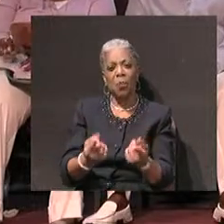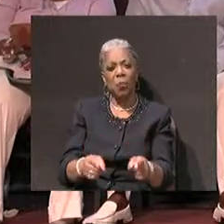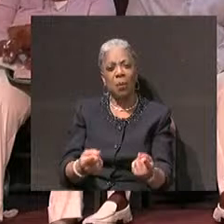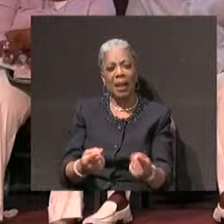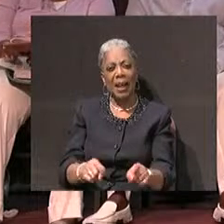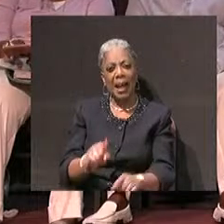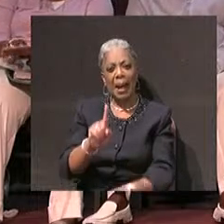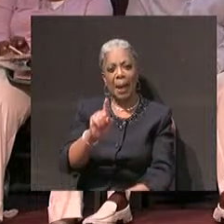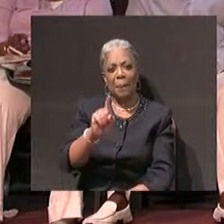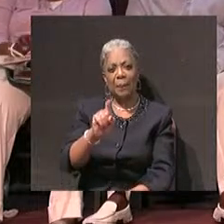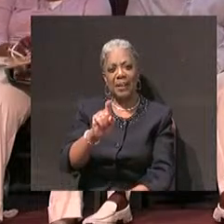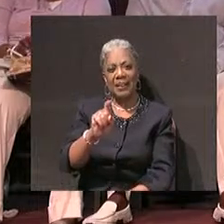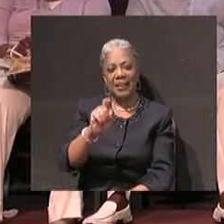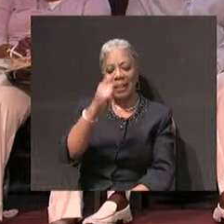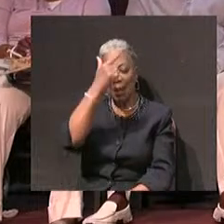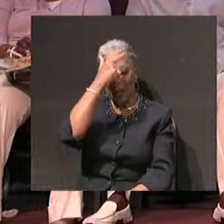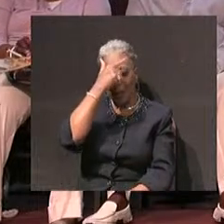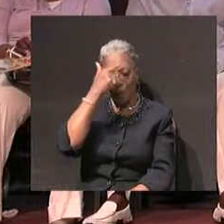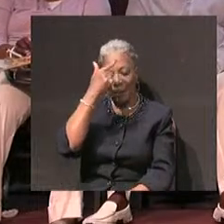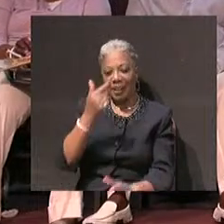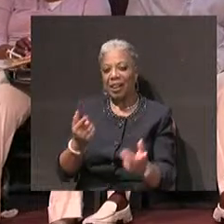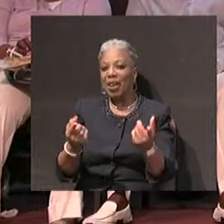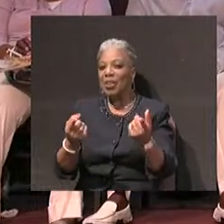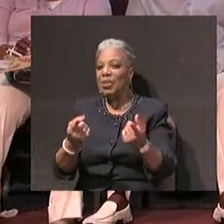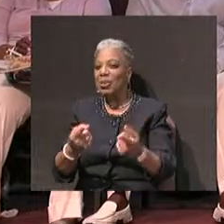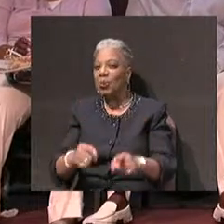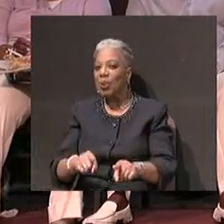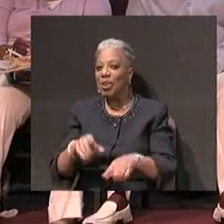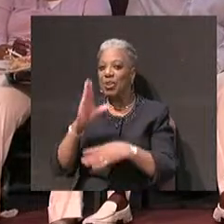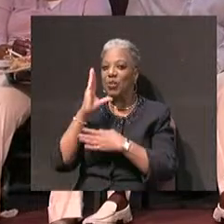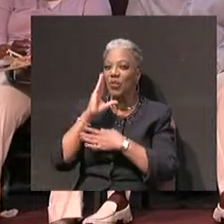Because once you've gone through crucifixion,